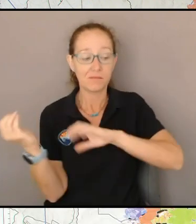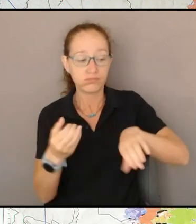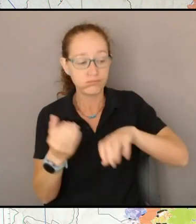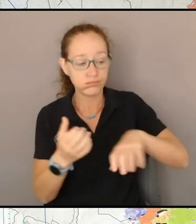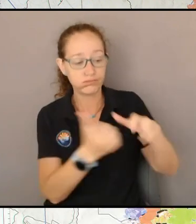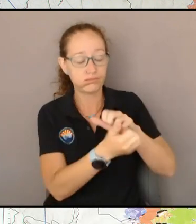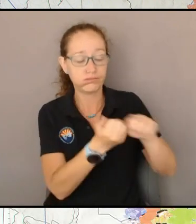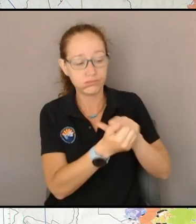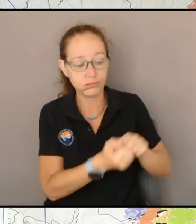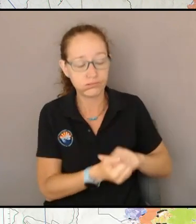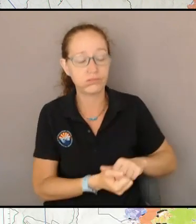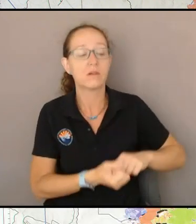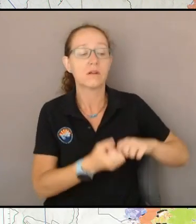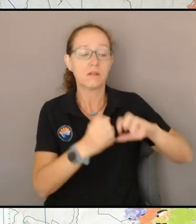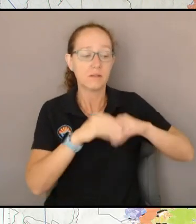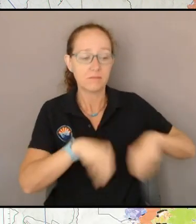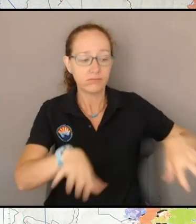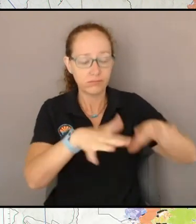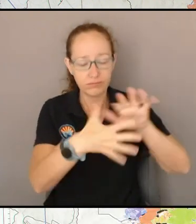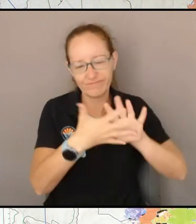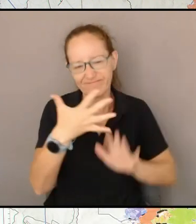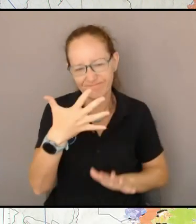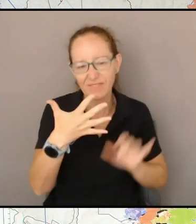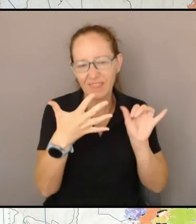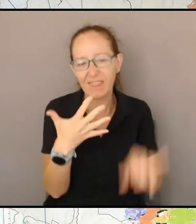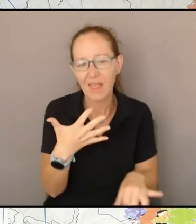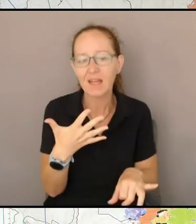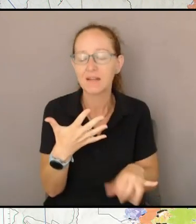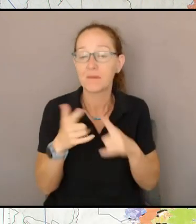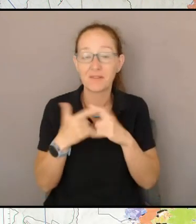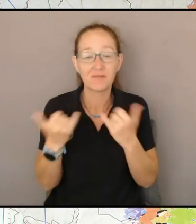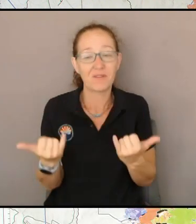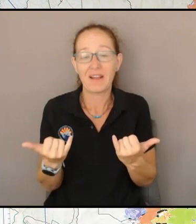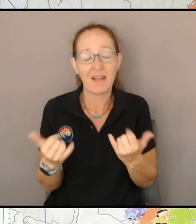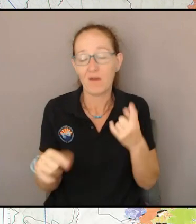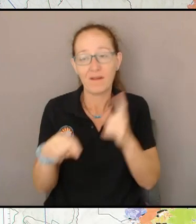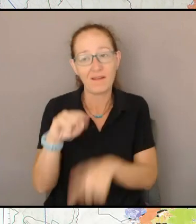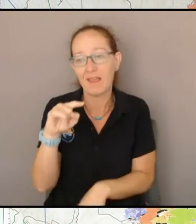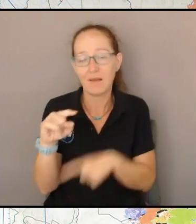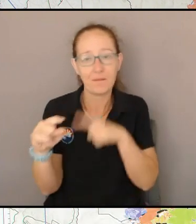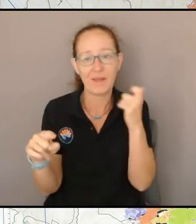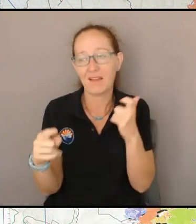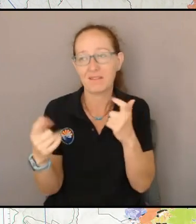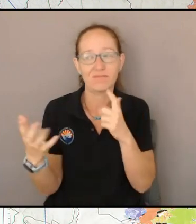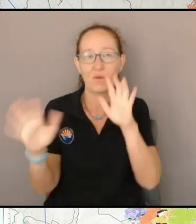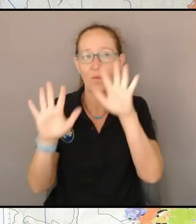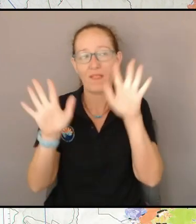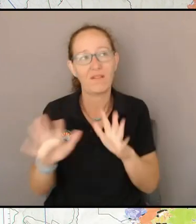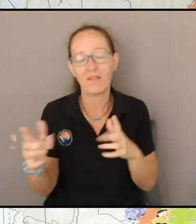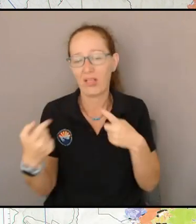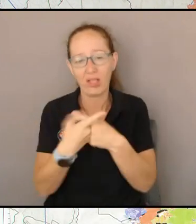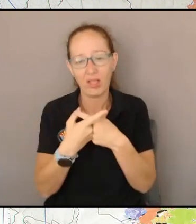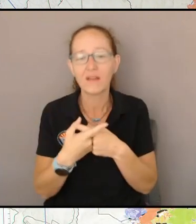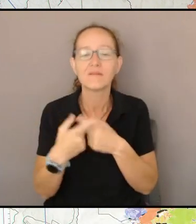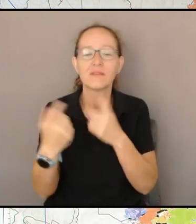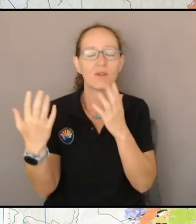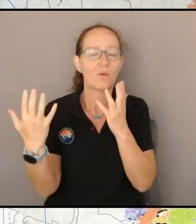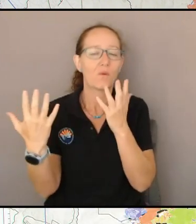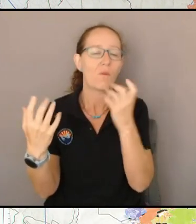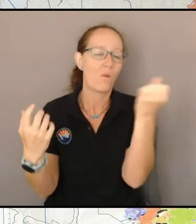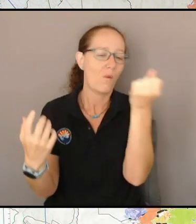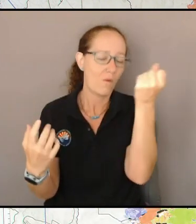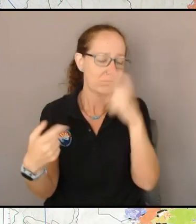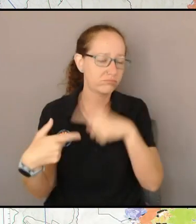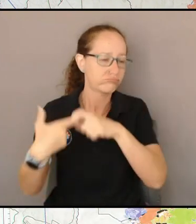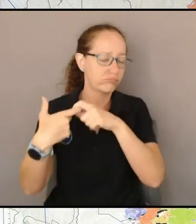to be able to get back in there and do that work. Moving up to the northern part, this is our Division Sierra, which is by